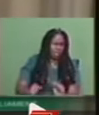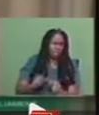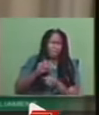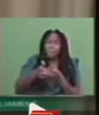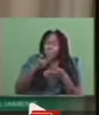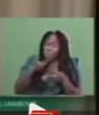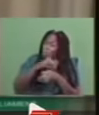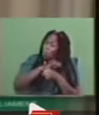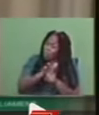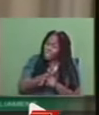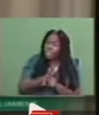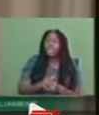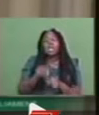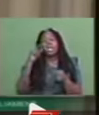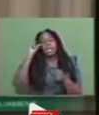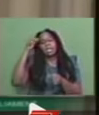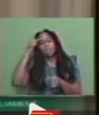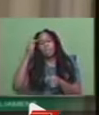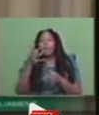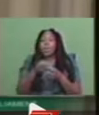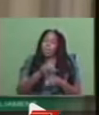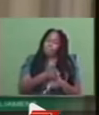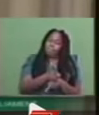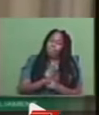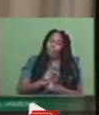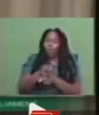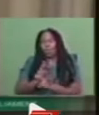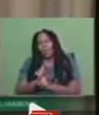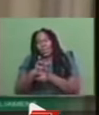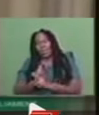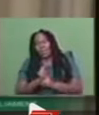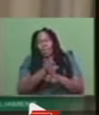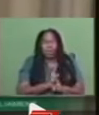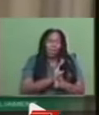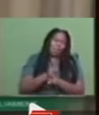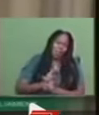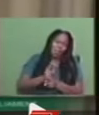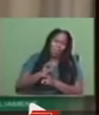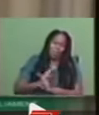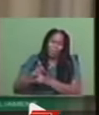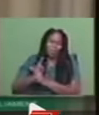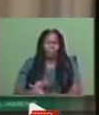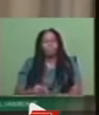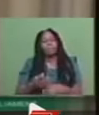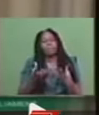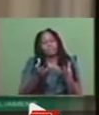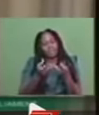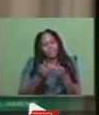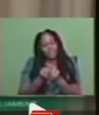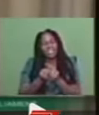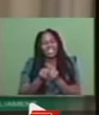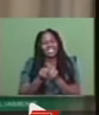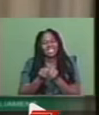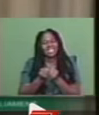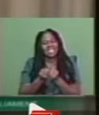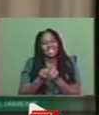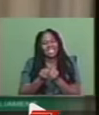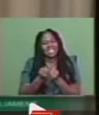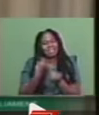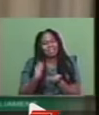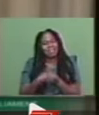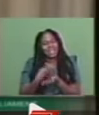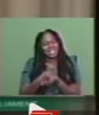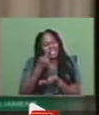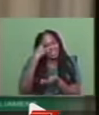borrowing in order to satisfy their vanity projects and so on. When we left office, net